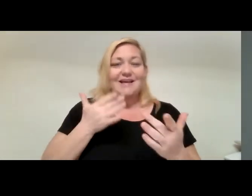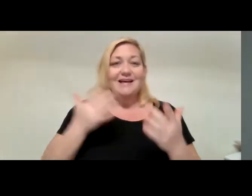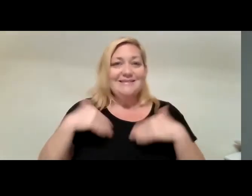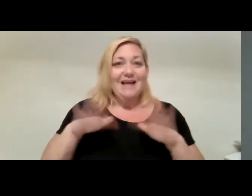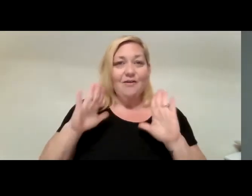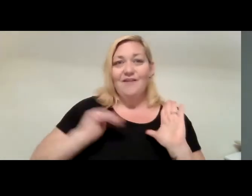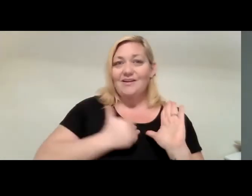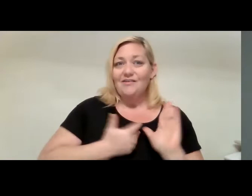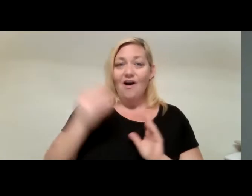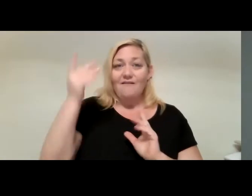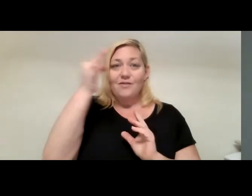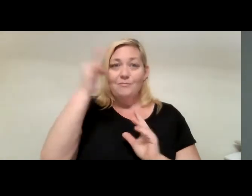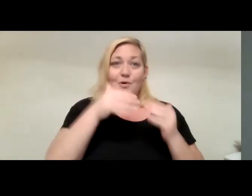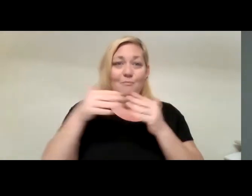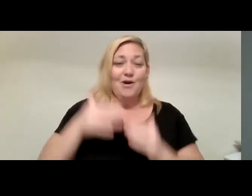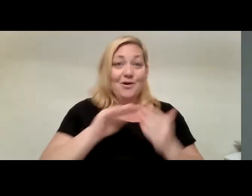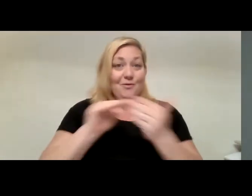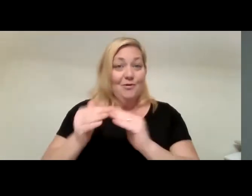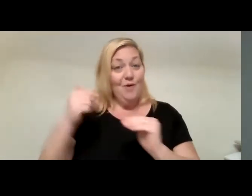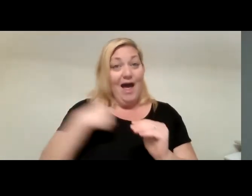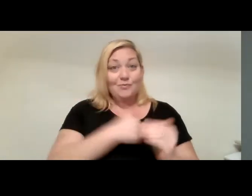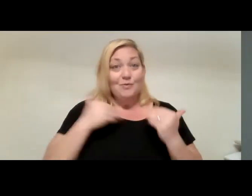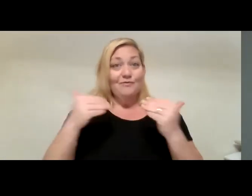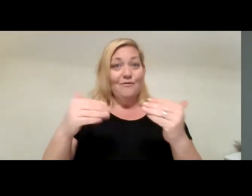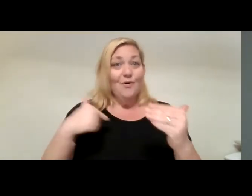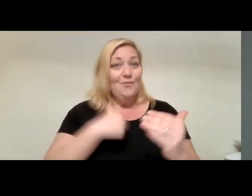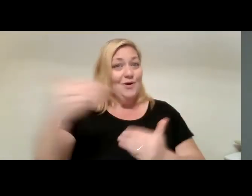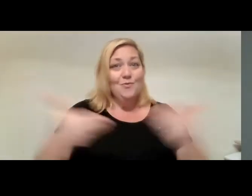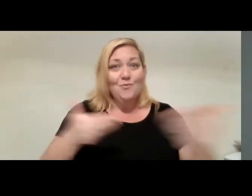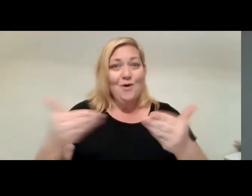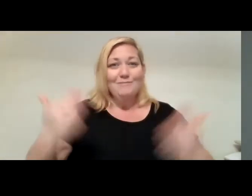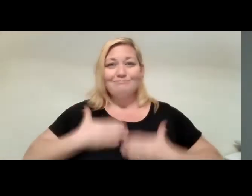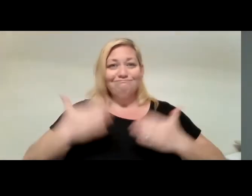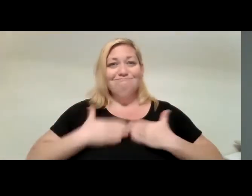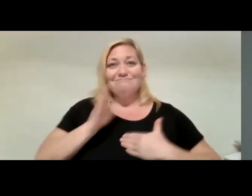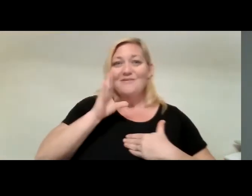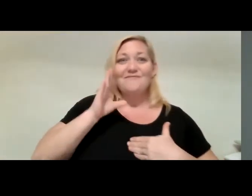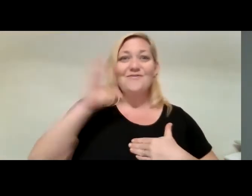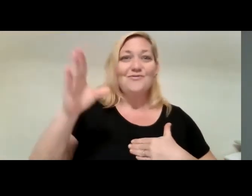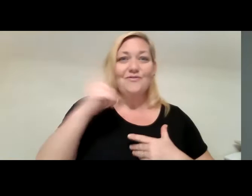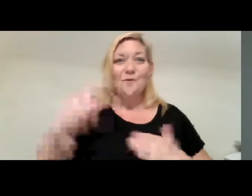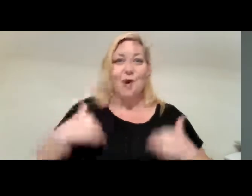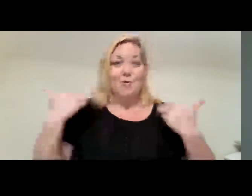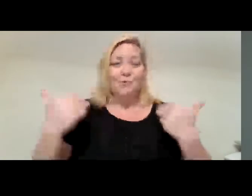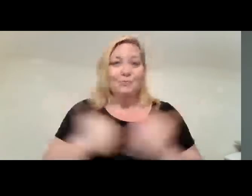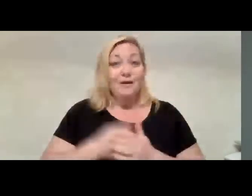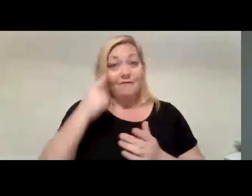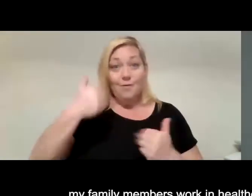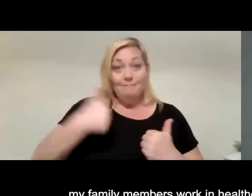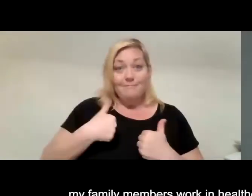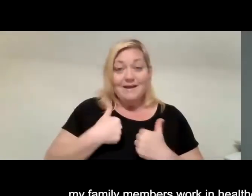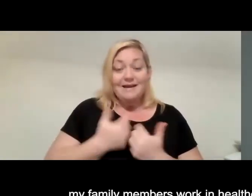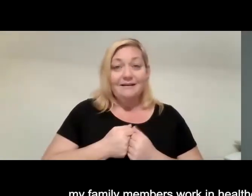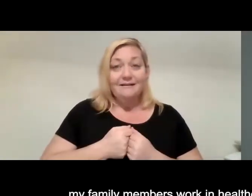our Filipino-American community. As we move forward, we continue to welcome and rejoice the future accomplishments for our youth. For me,